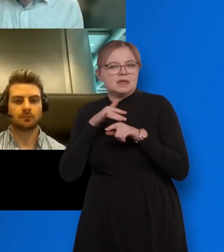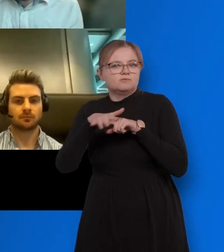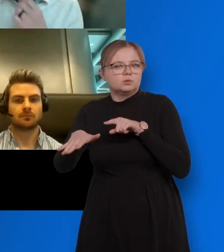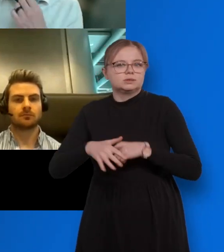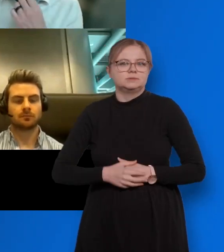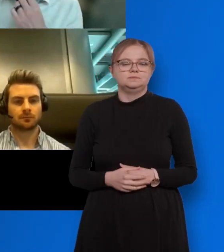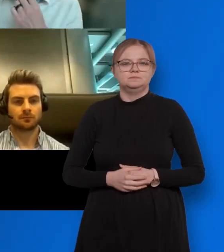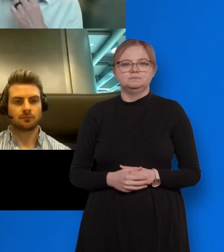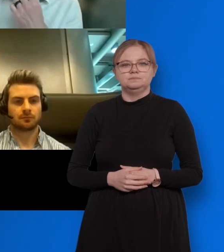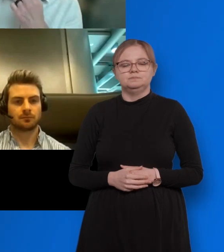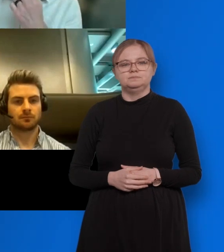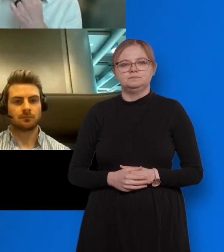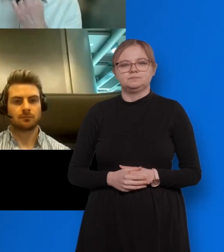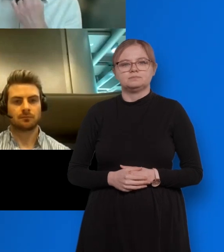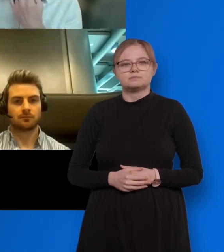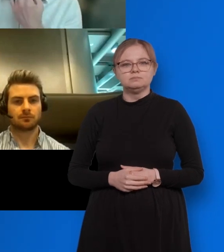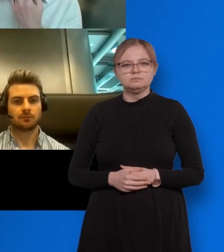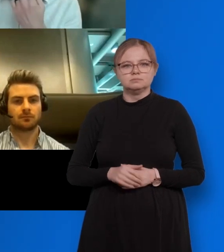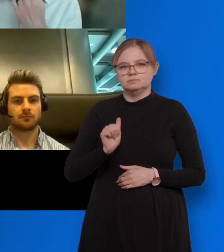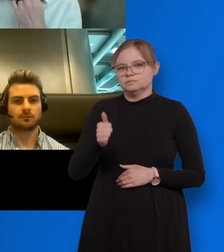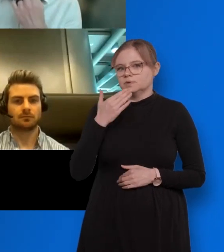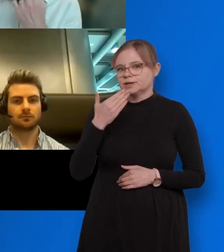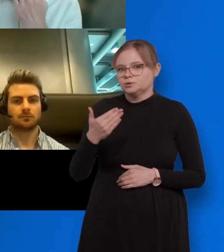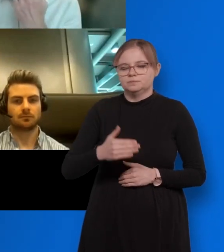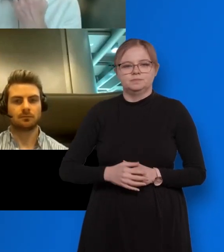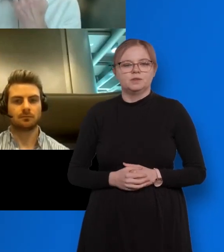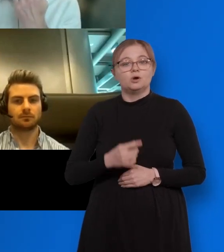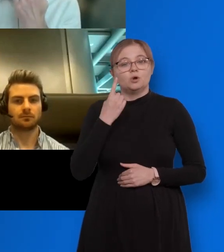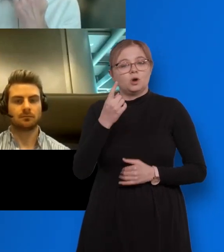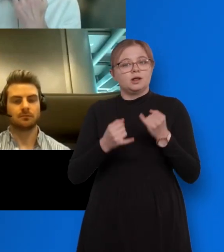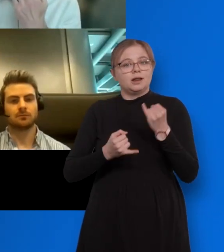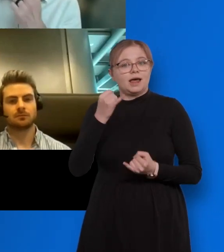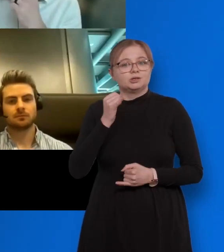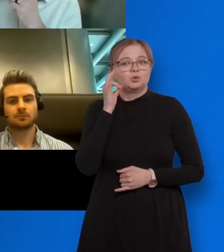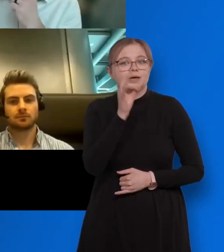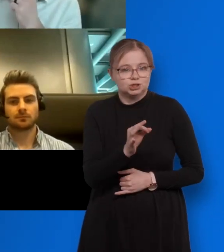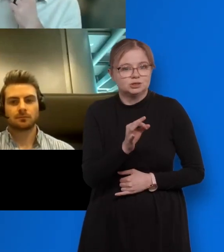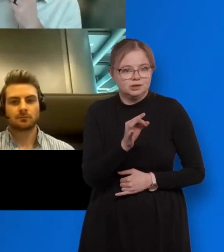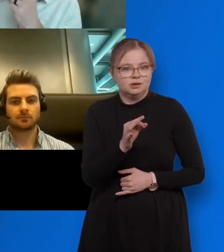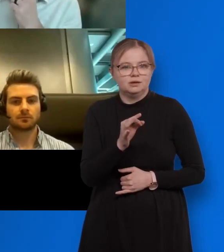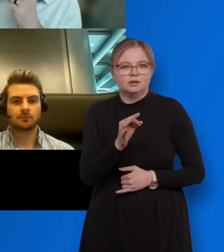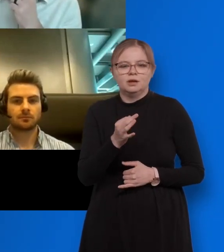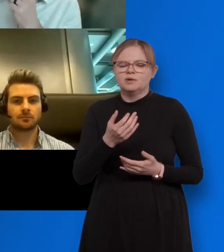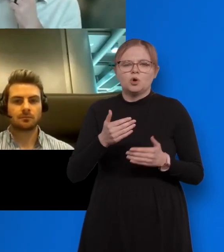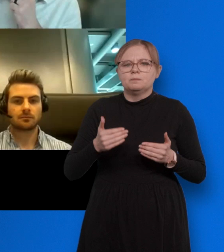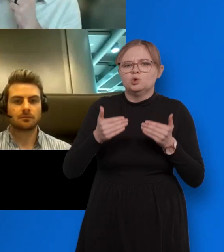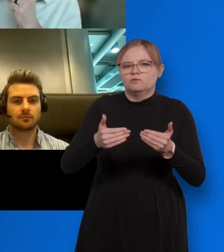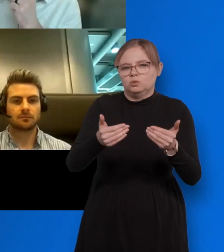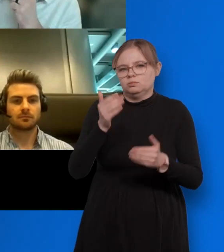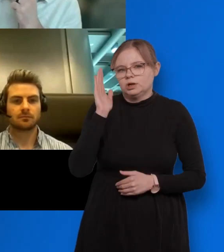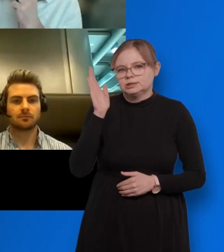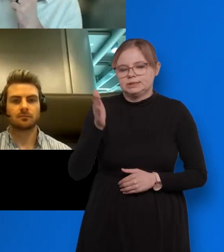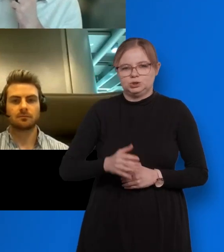part of it. Thank you. And one last question, because before we move on to the next set of